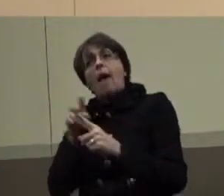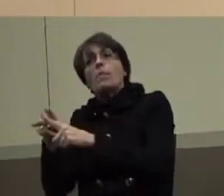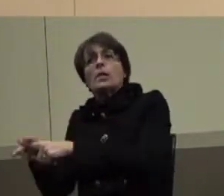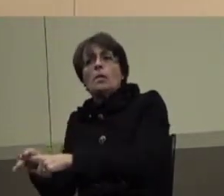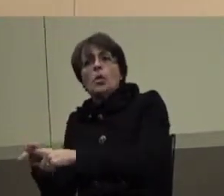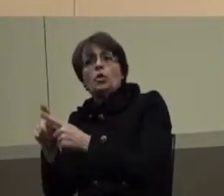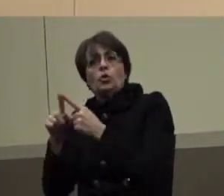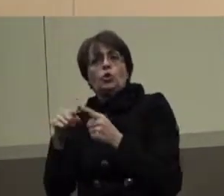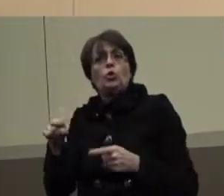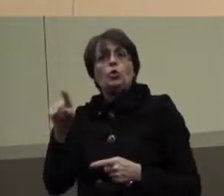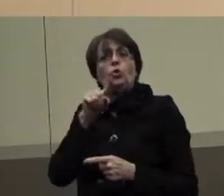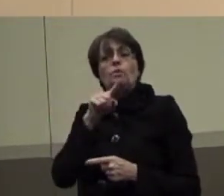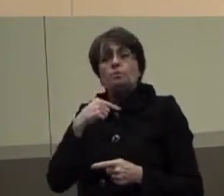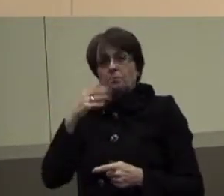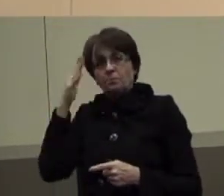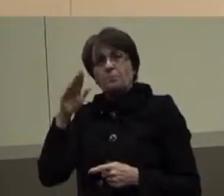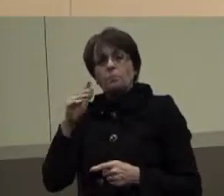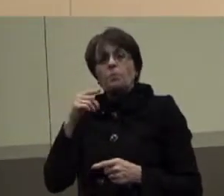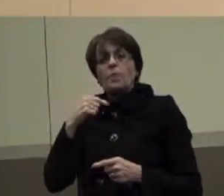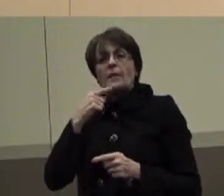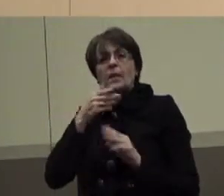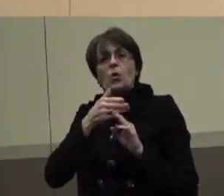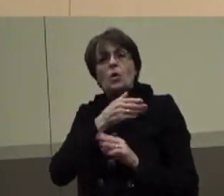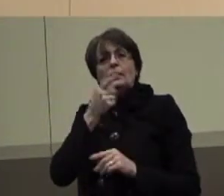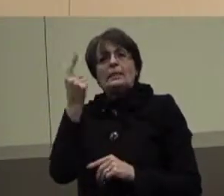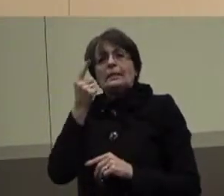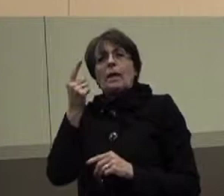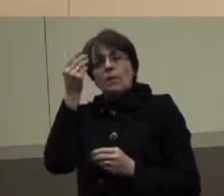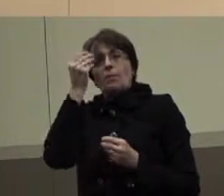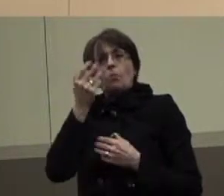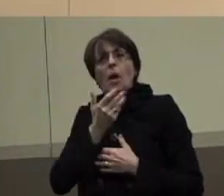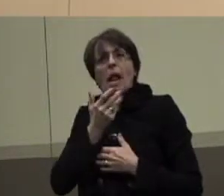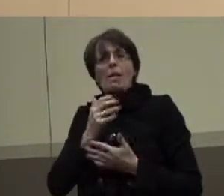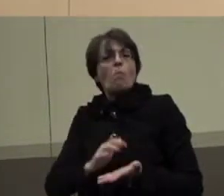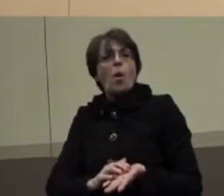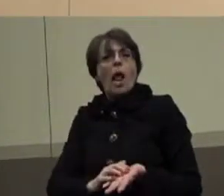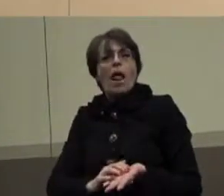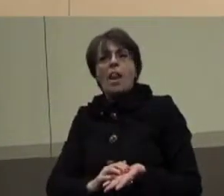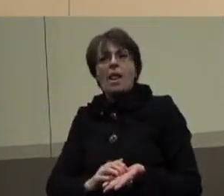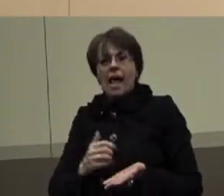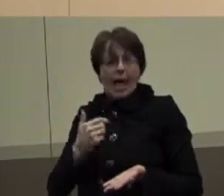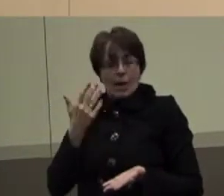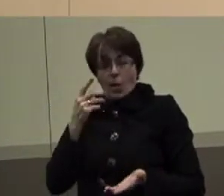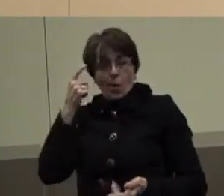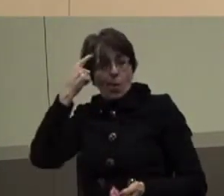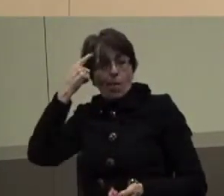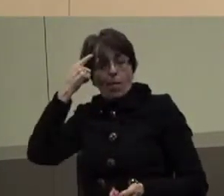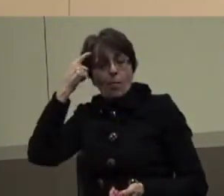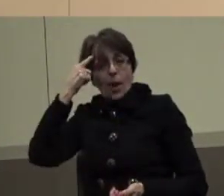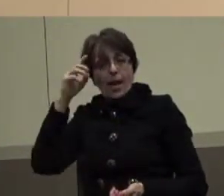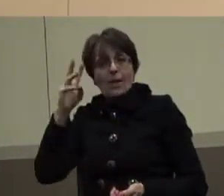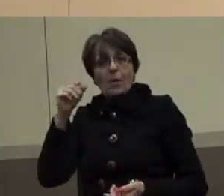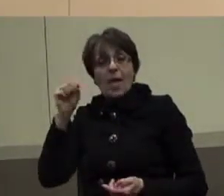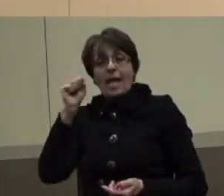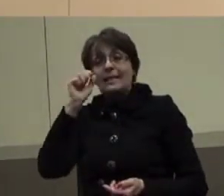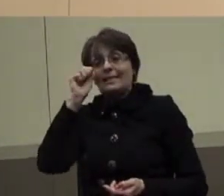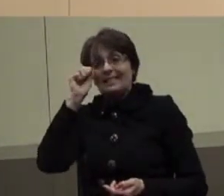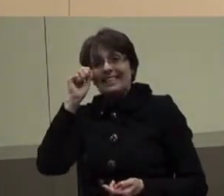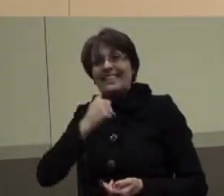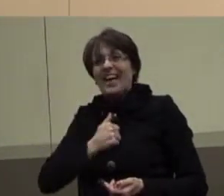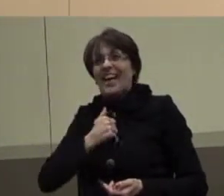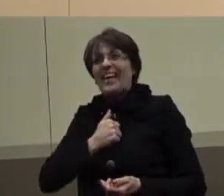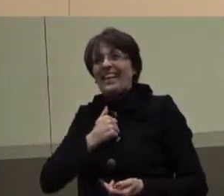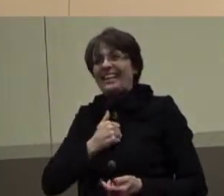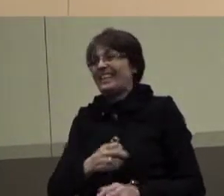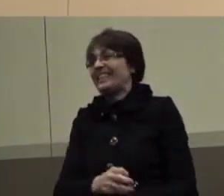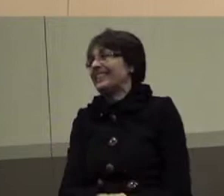applicable to you guys. And I know I said earlier, and someone pointed out to me Braille, and I don't know where my brain was.